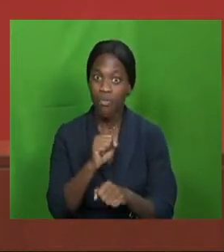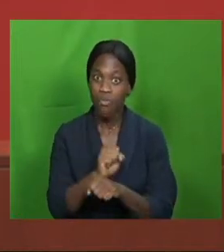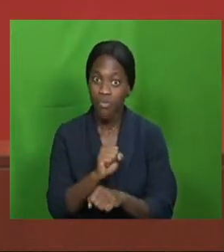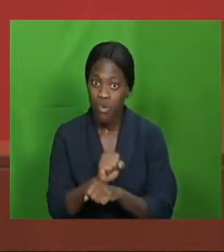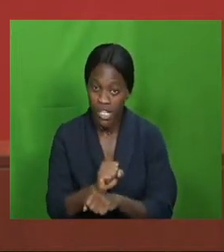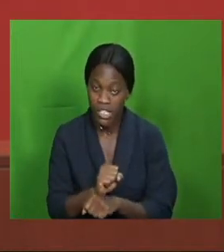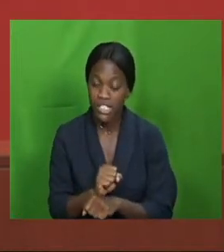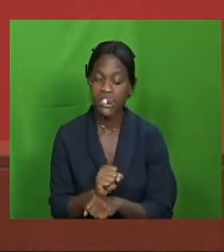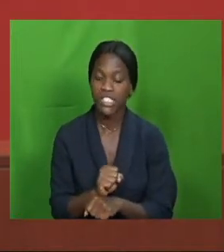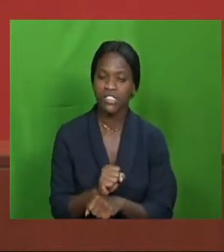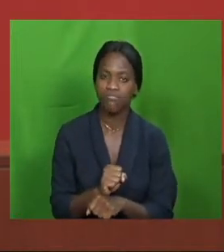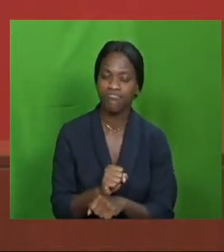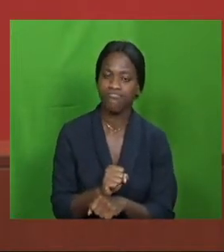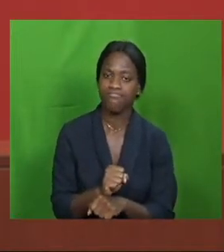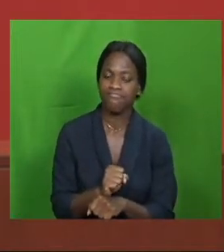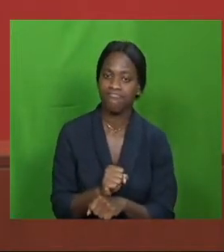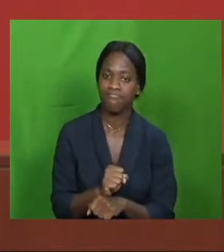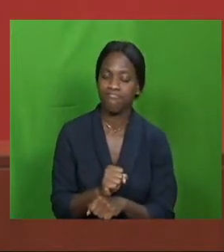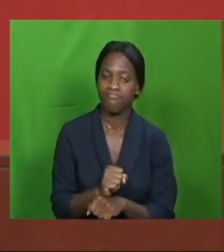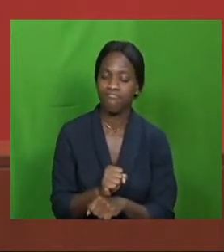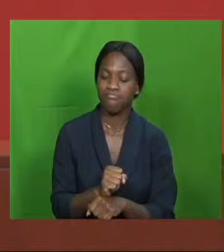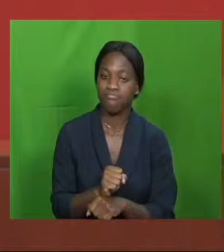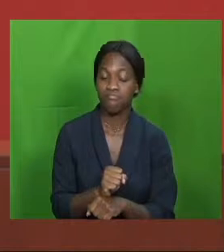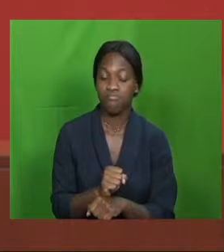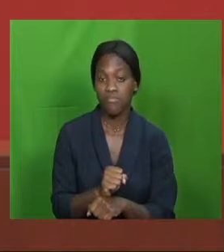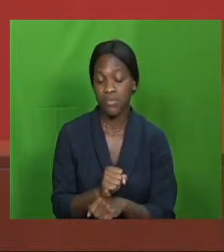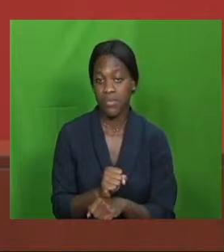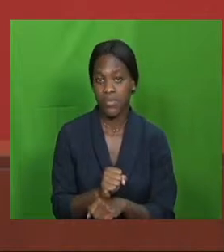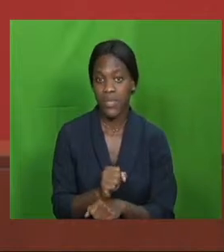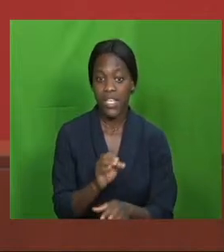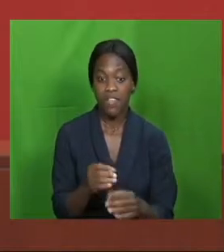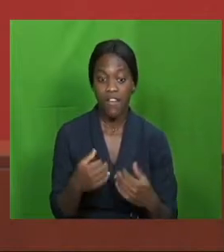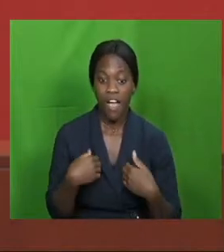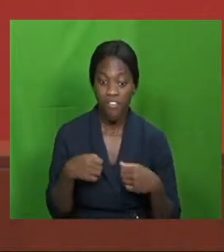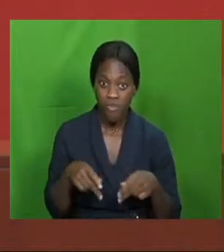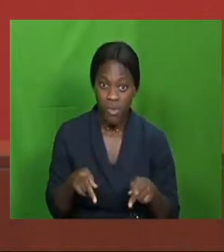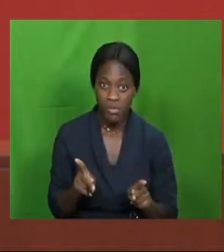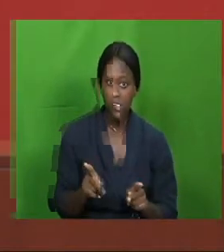of the Speaker, and in that case, the absence,